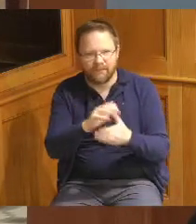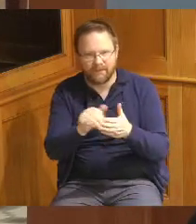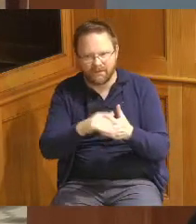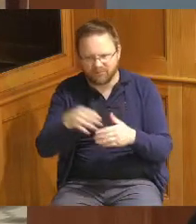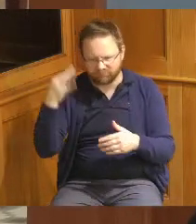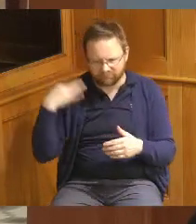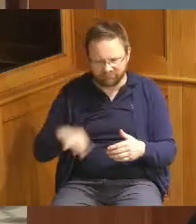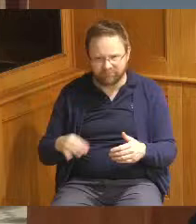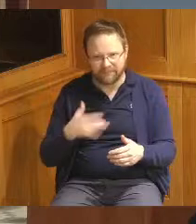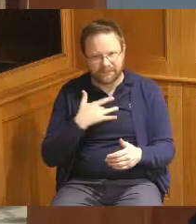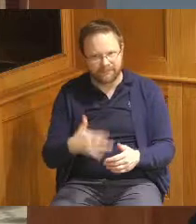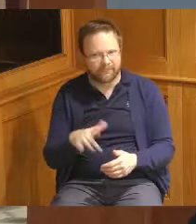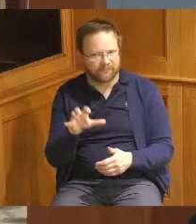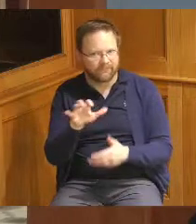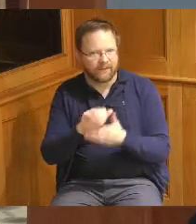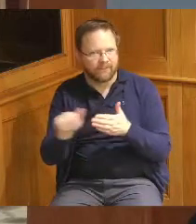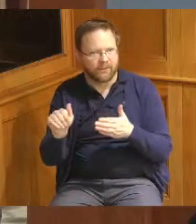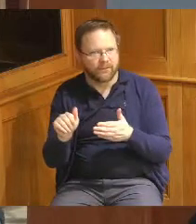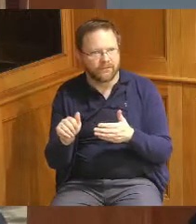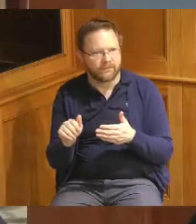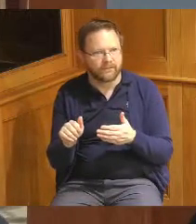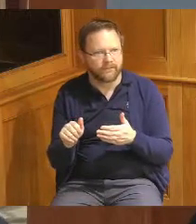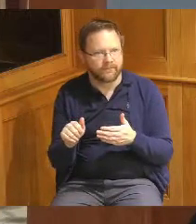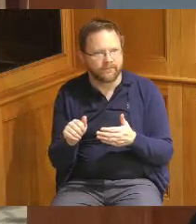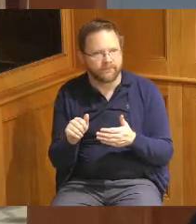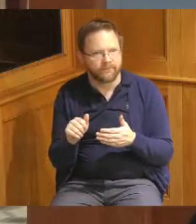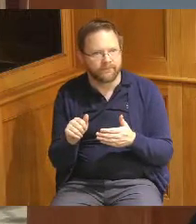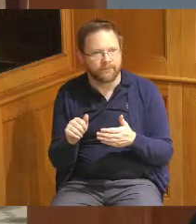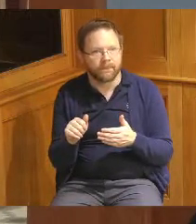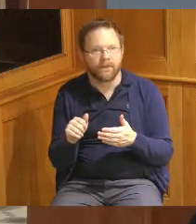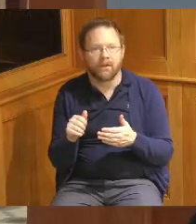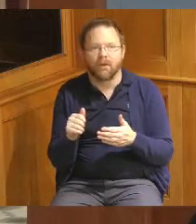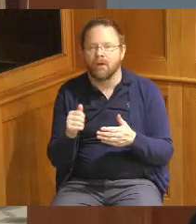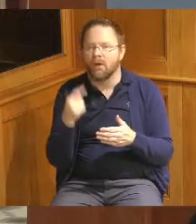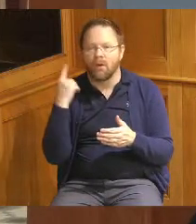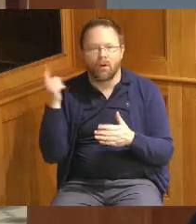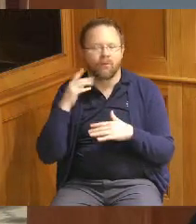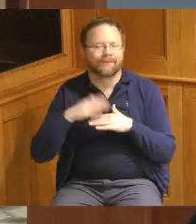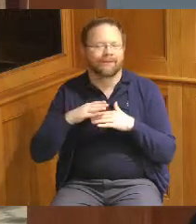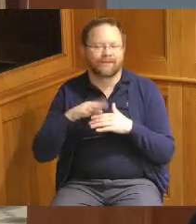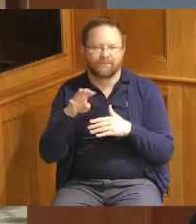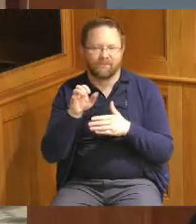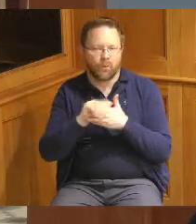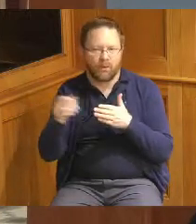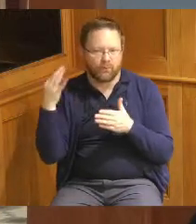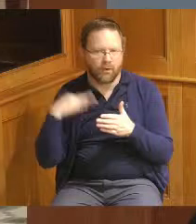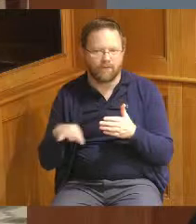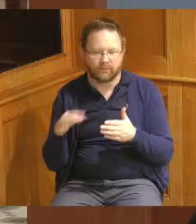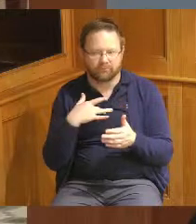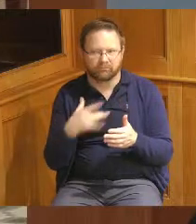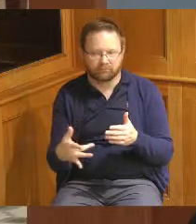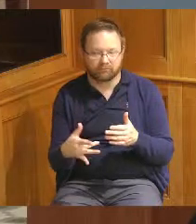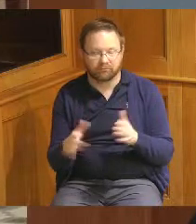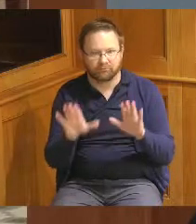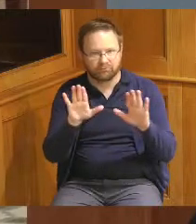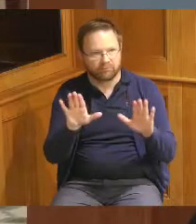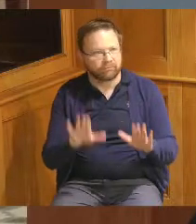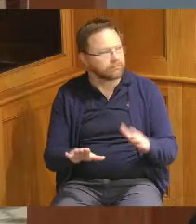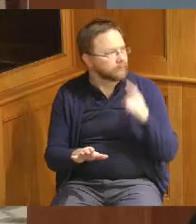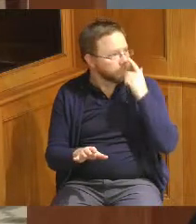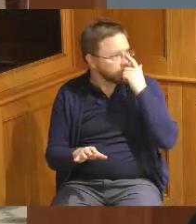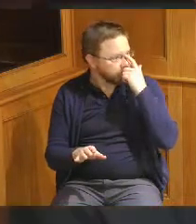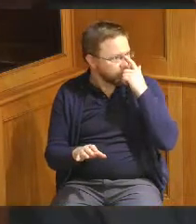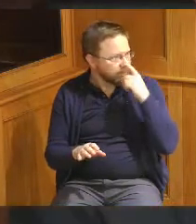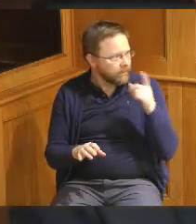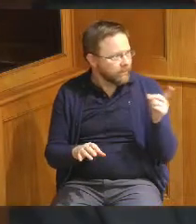about $500. We have never had anybody make less than $400 at one of their book signings. Wow. That's really great. So, Commissioner, I don't know